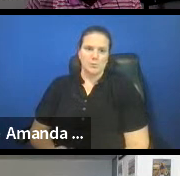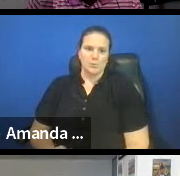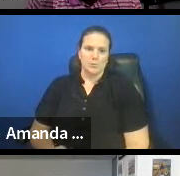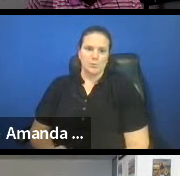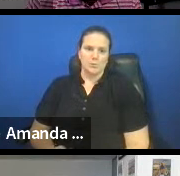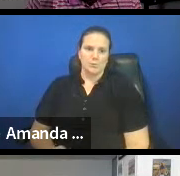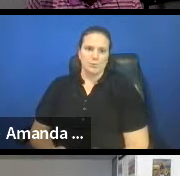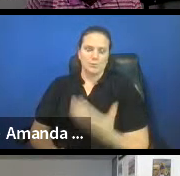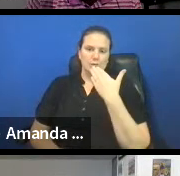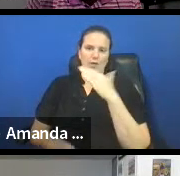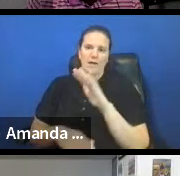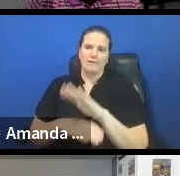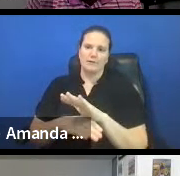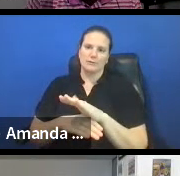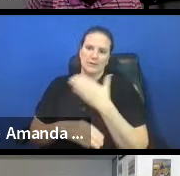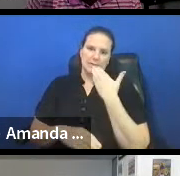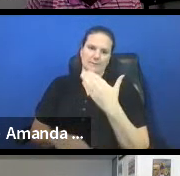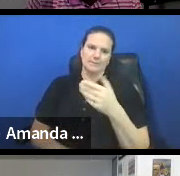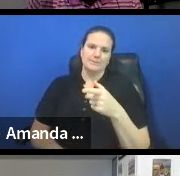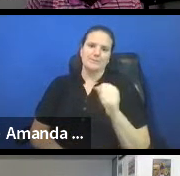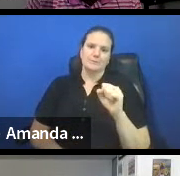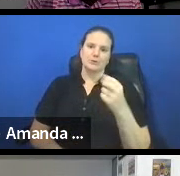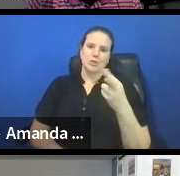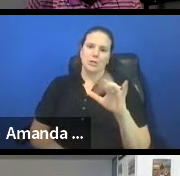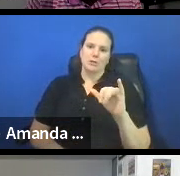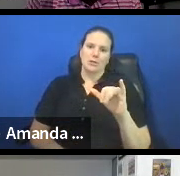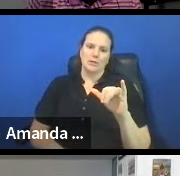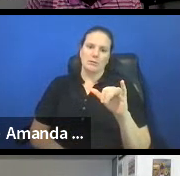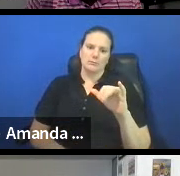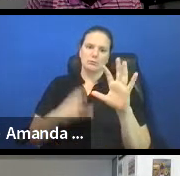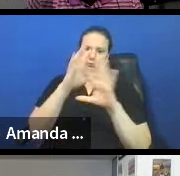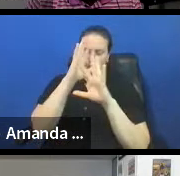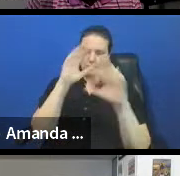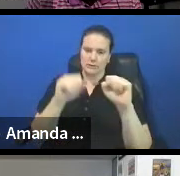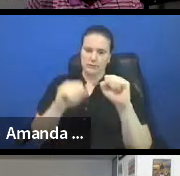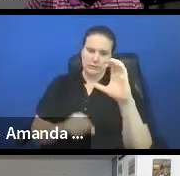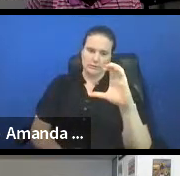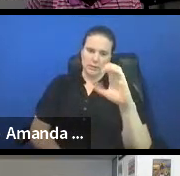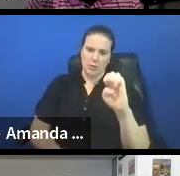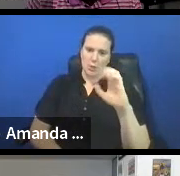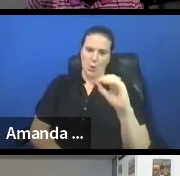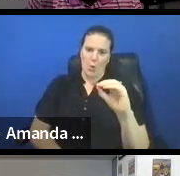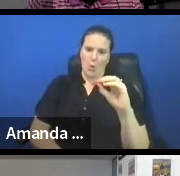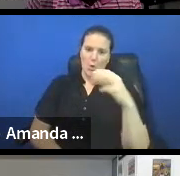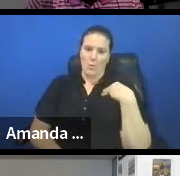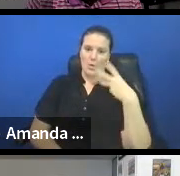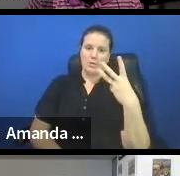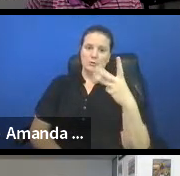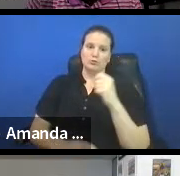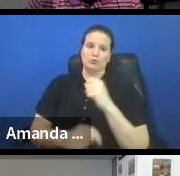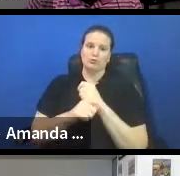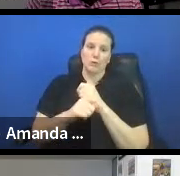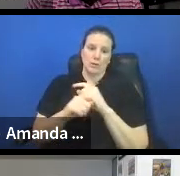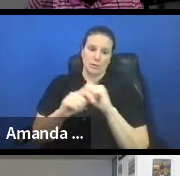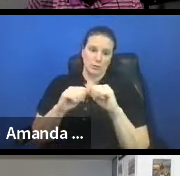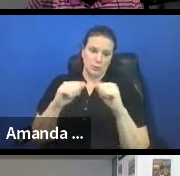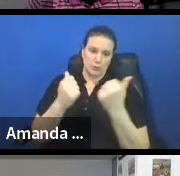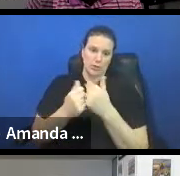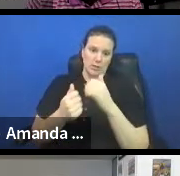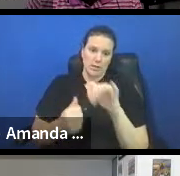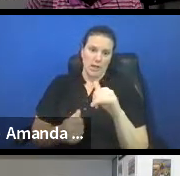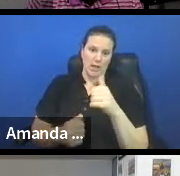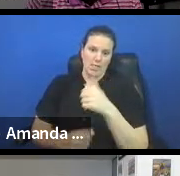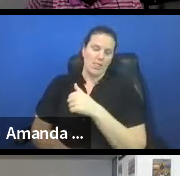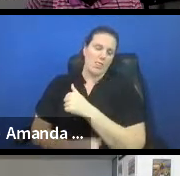Good afternoon. Thanks, Jana. Sherry Call, I'm President and CEO of the Washington Trucking Association. And I love